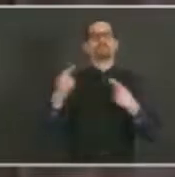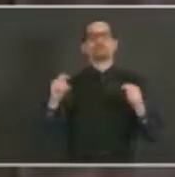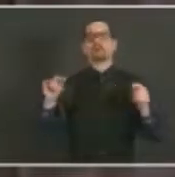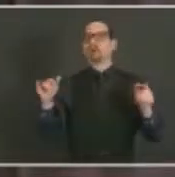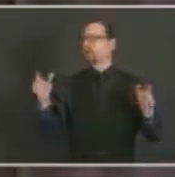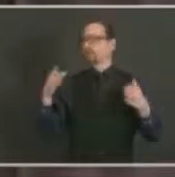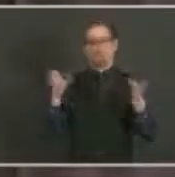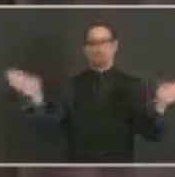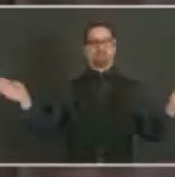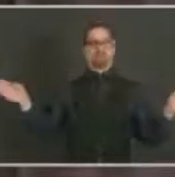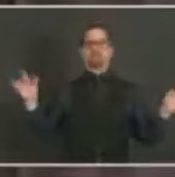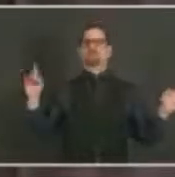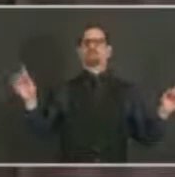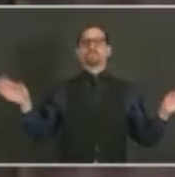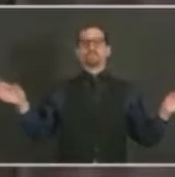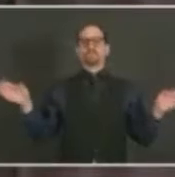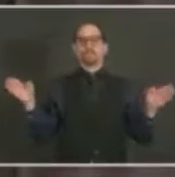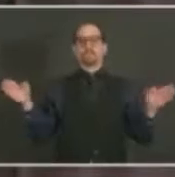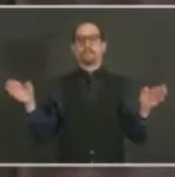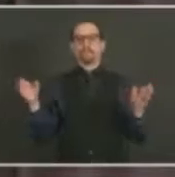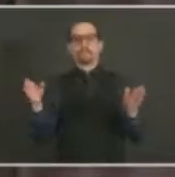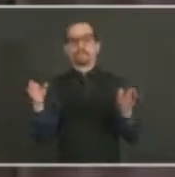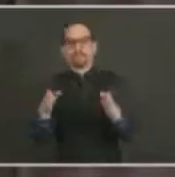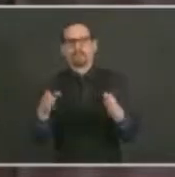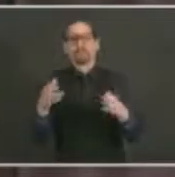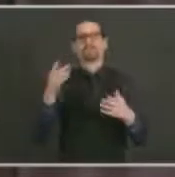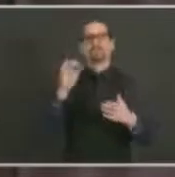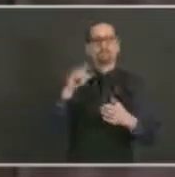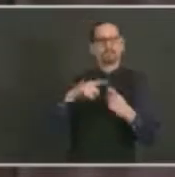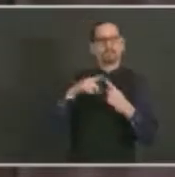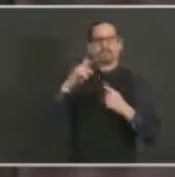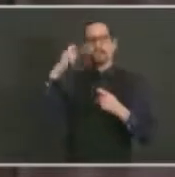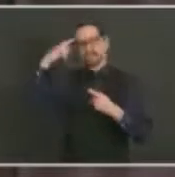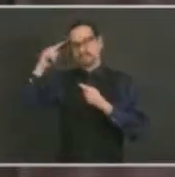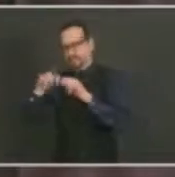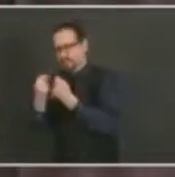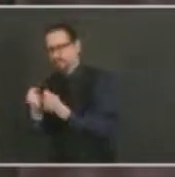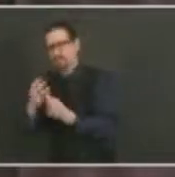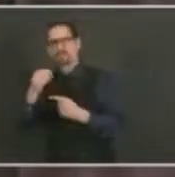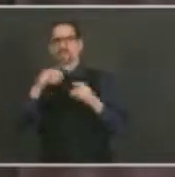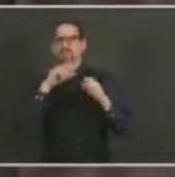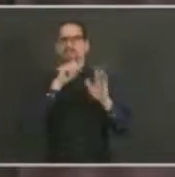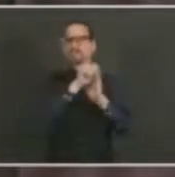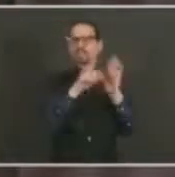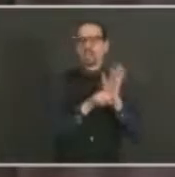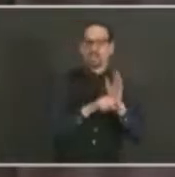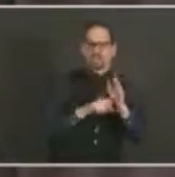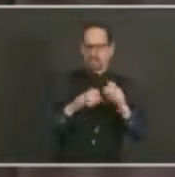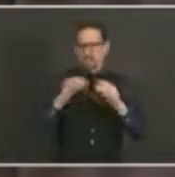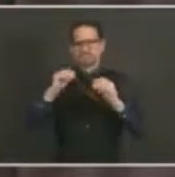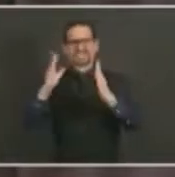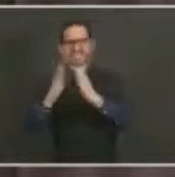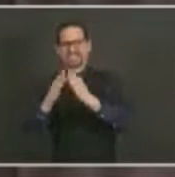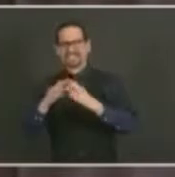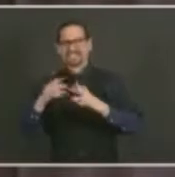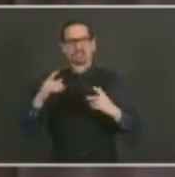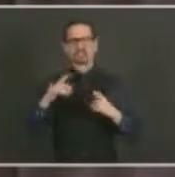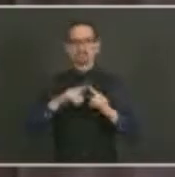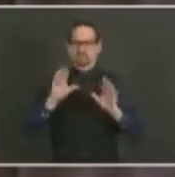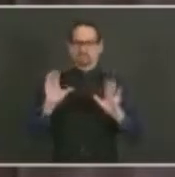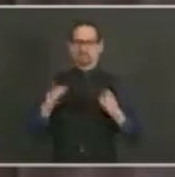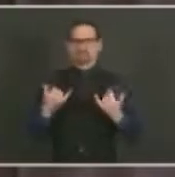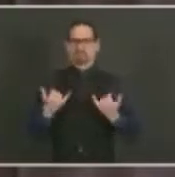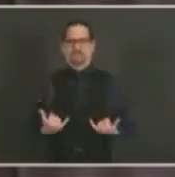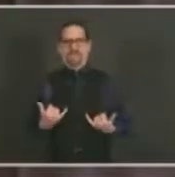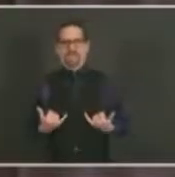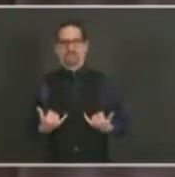of our government interfaces. But for right now, want to keep it local and knowing how much the cities and towns are doing